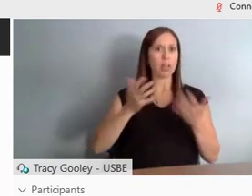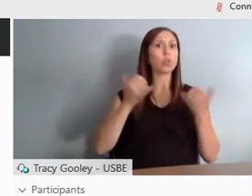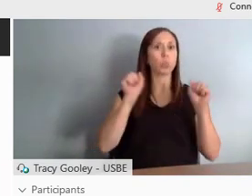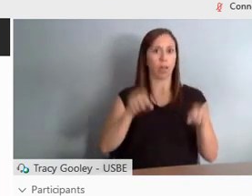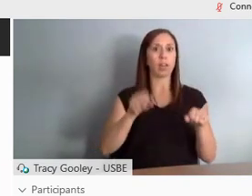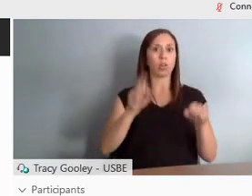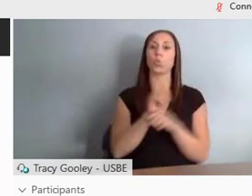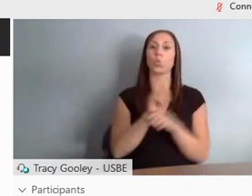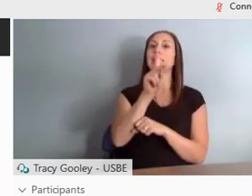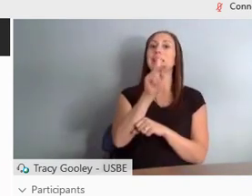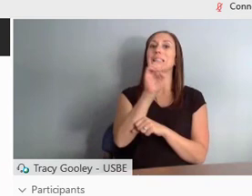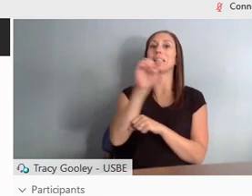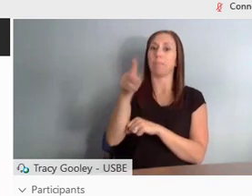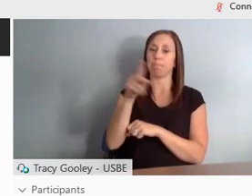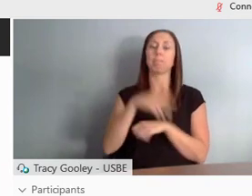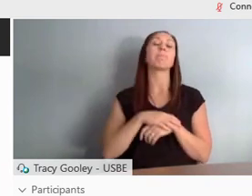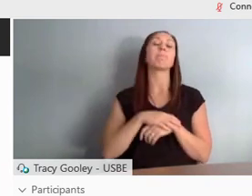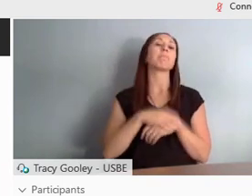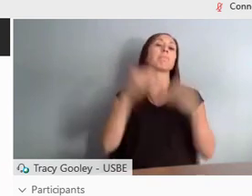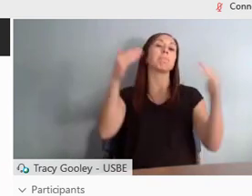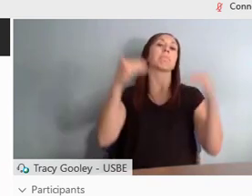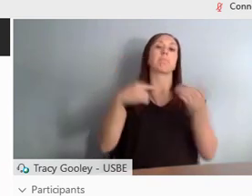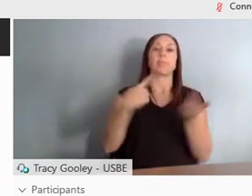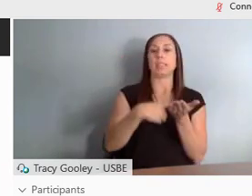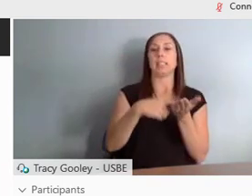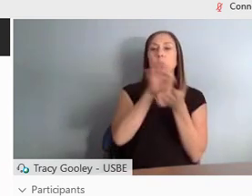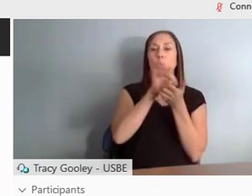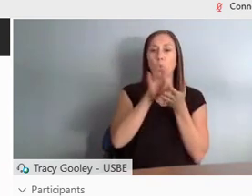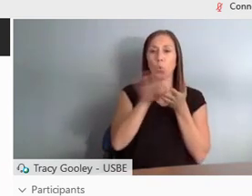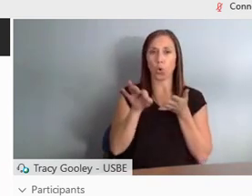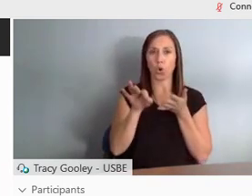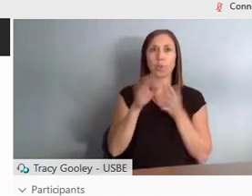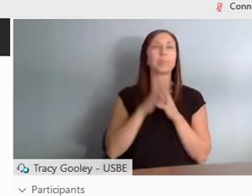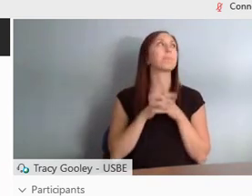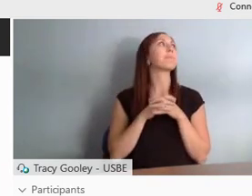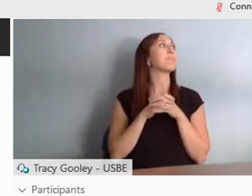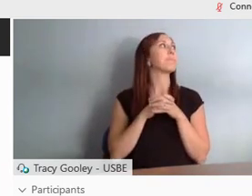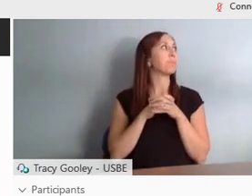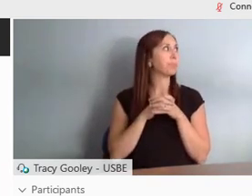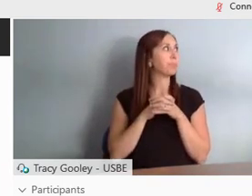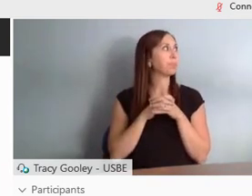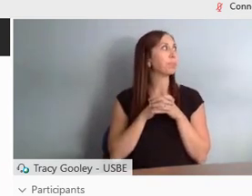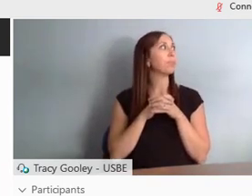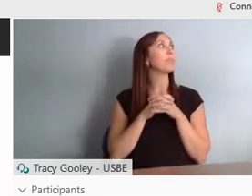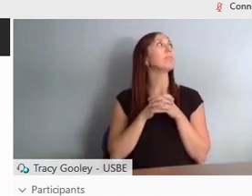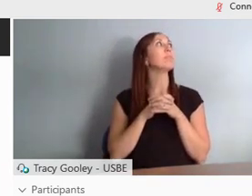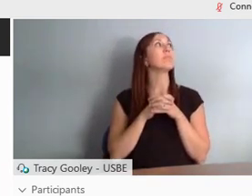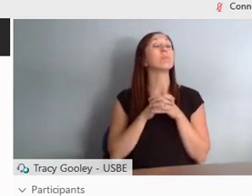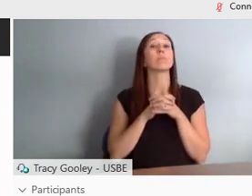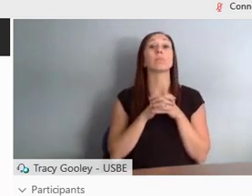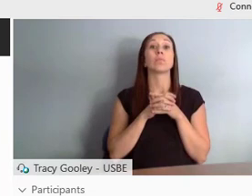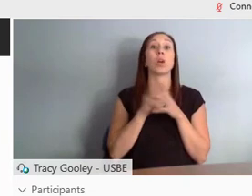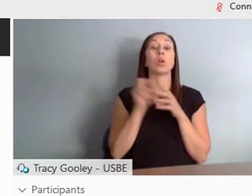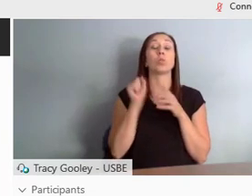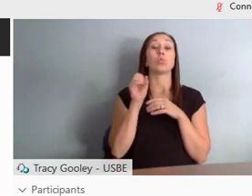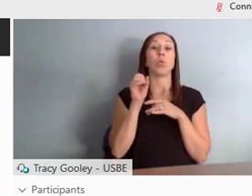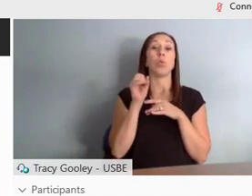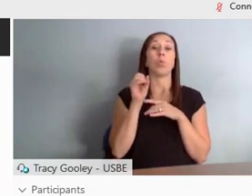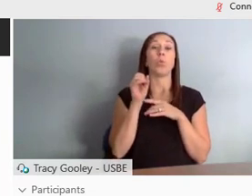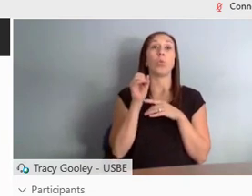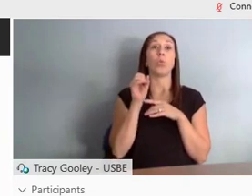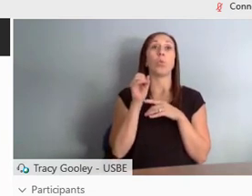Okay, so how do we go about scoring? So how to score at a performance level. So in order to move